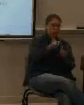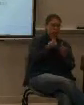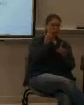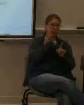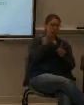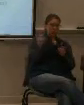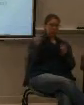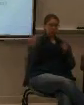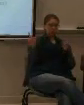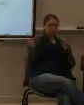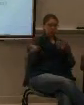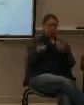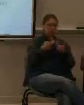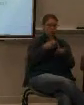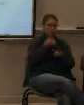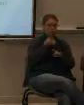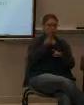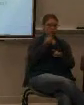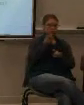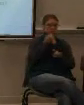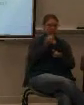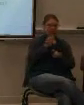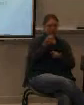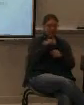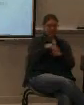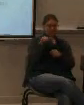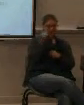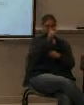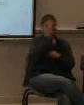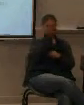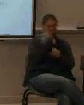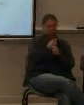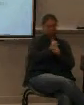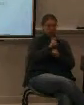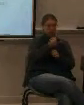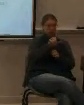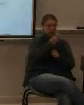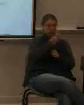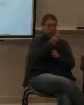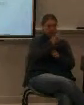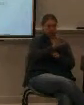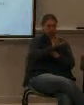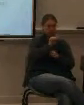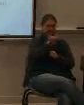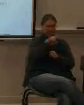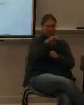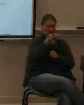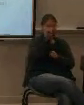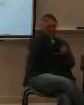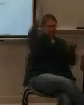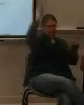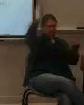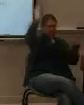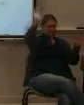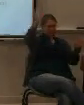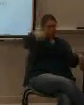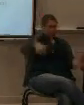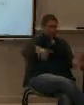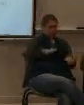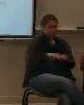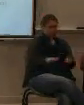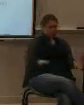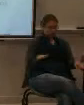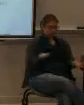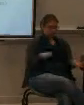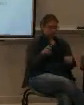actually convert to sulfate in the atmosphere and create sulfuric acid, which then falls on the land and causes in the